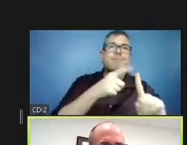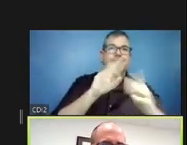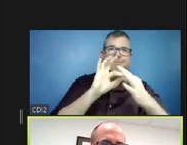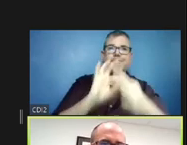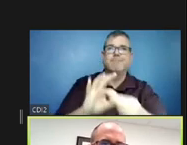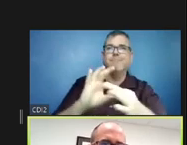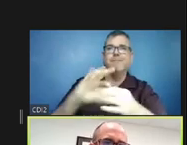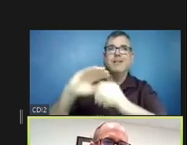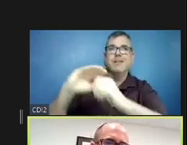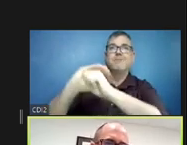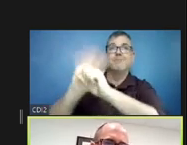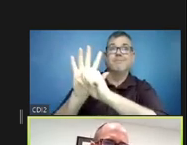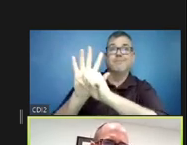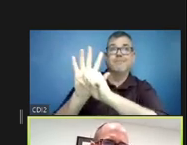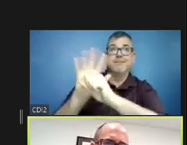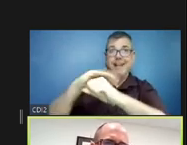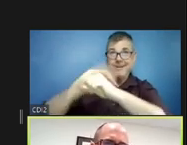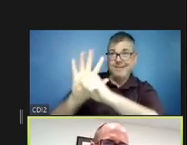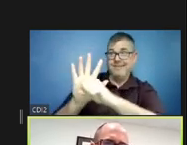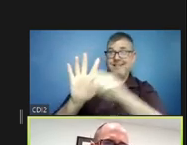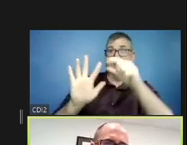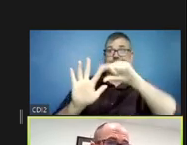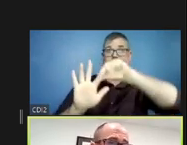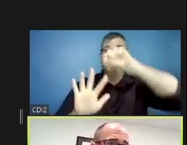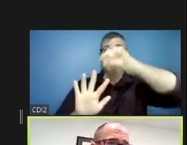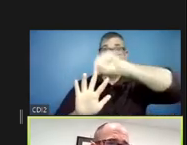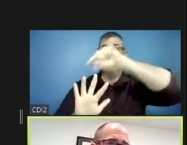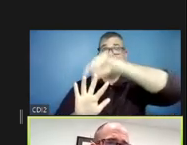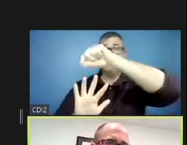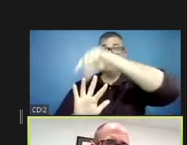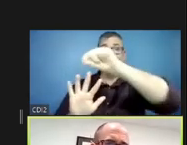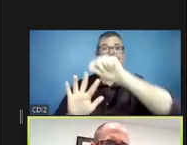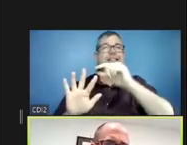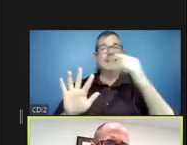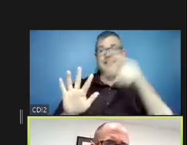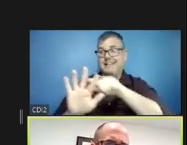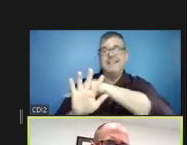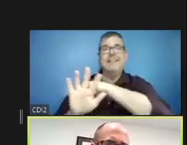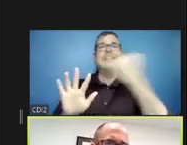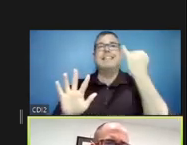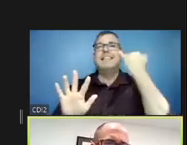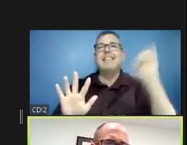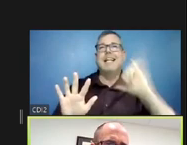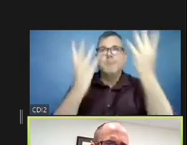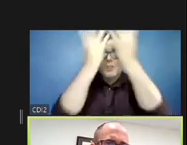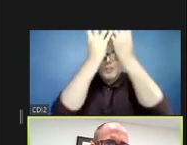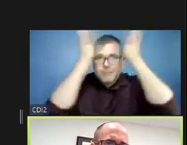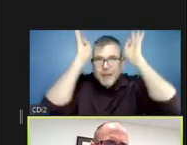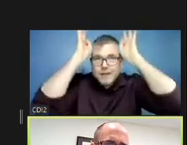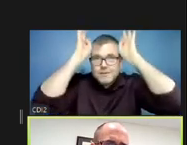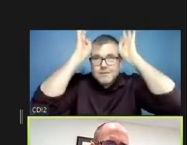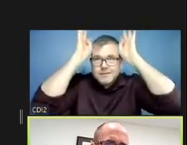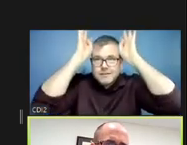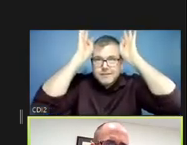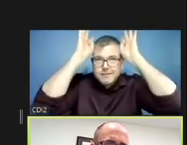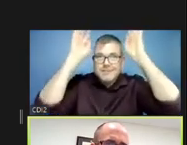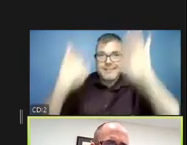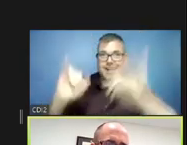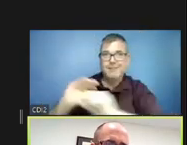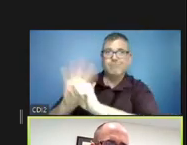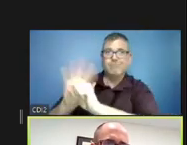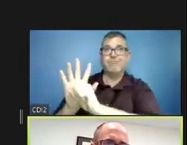outside of the virus. And so I'm really excited about what mRNA vaccines can